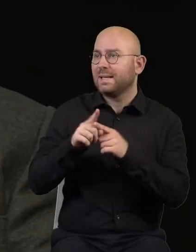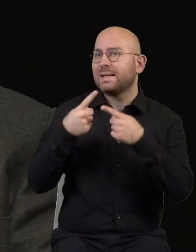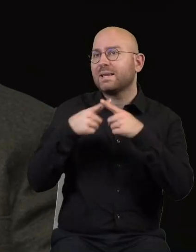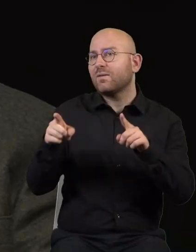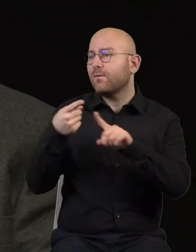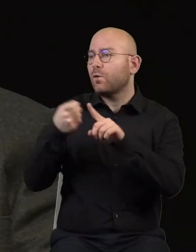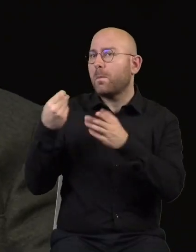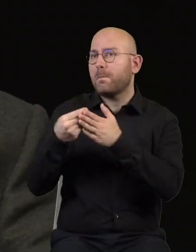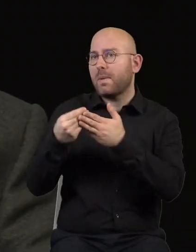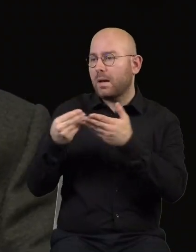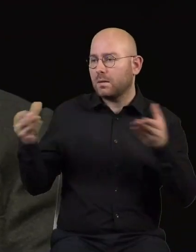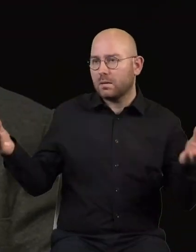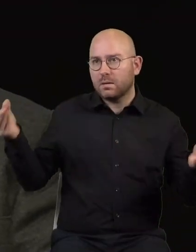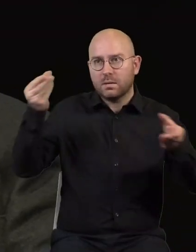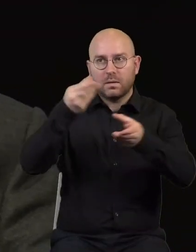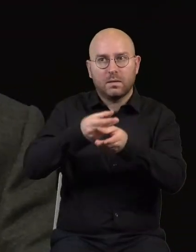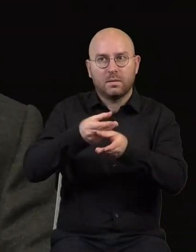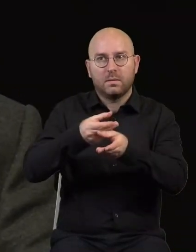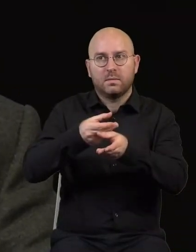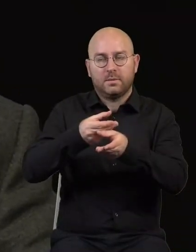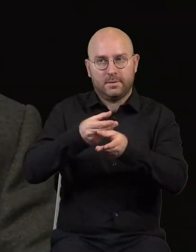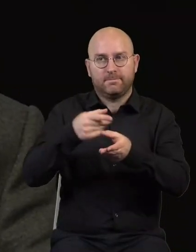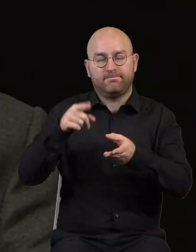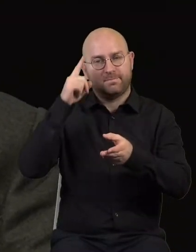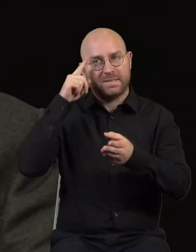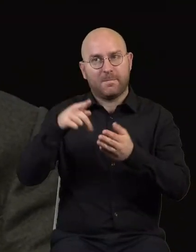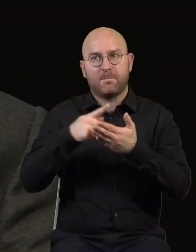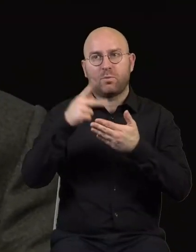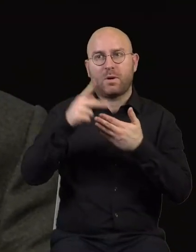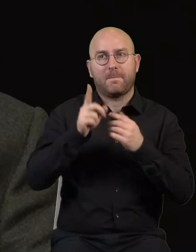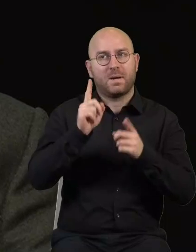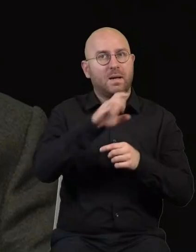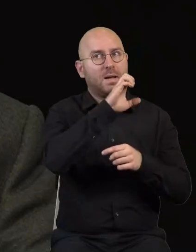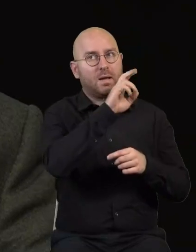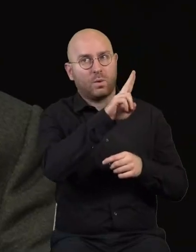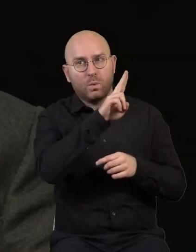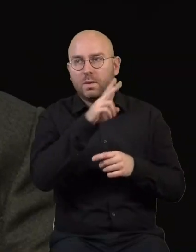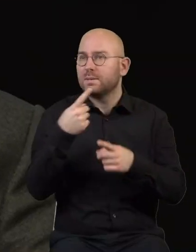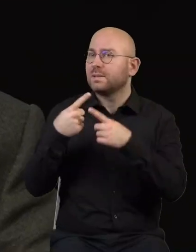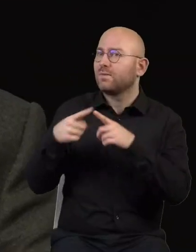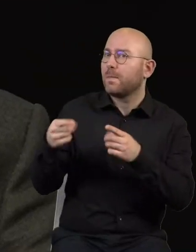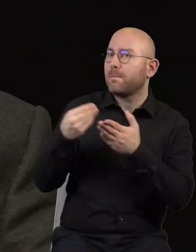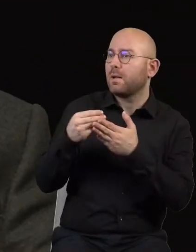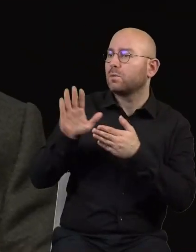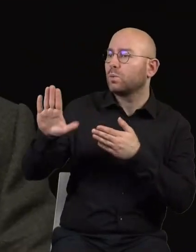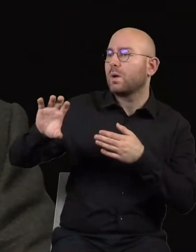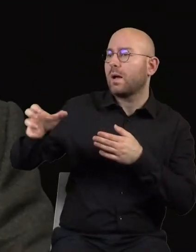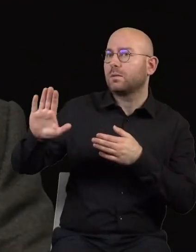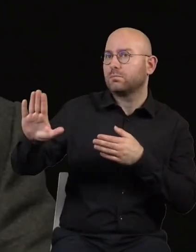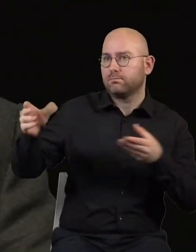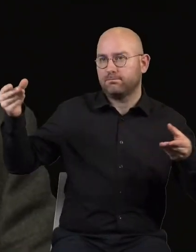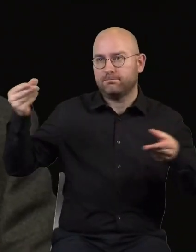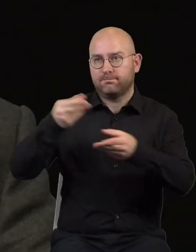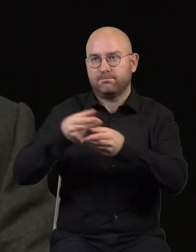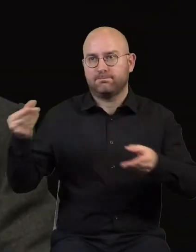pot of, let's say, contributions and responsibilities to allocate the necessary provisions